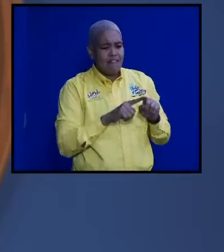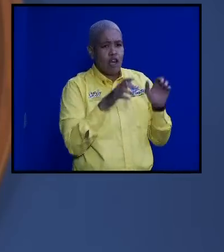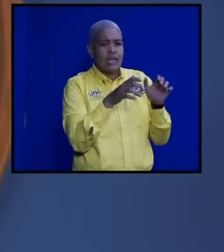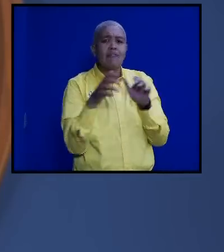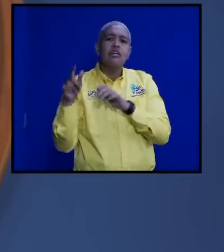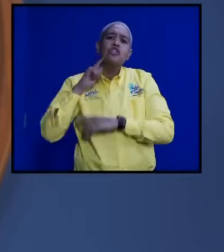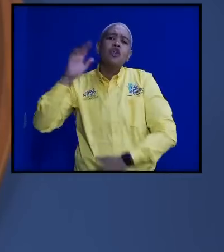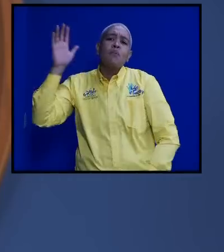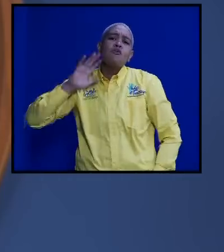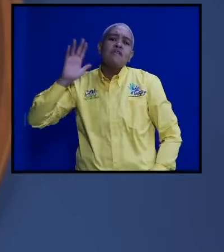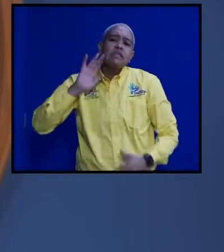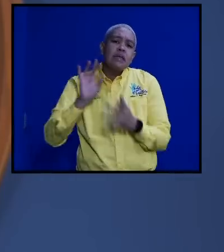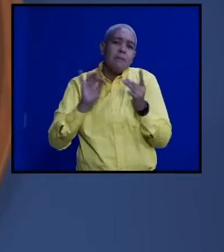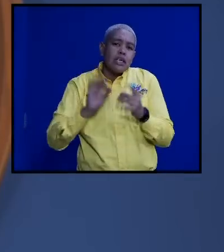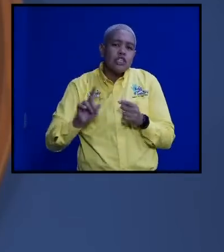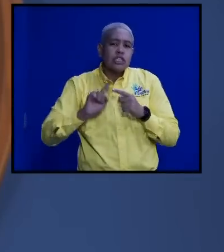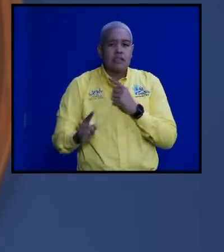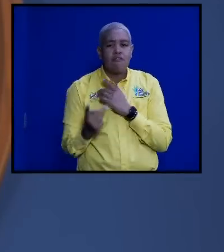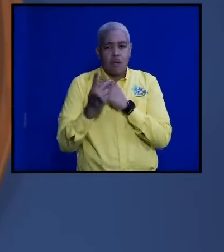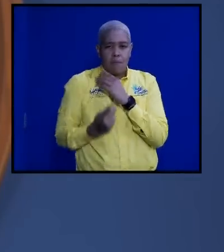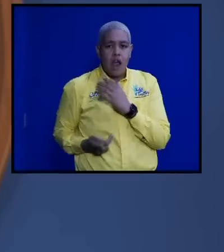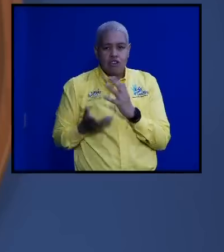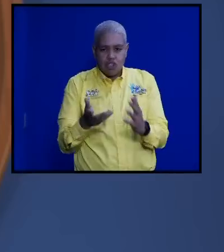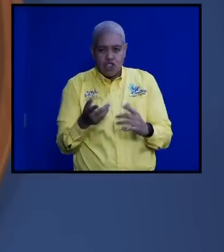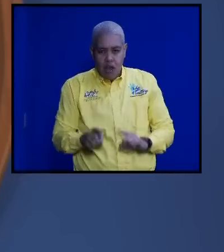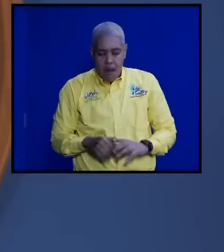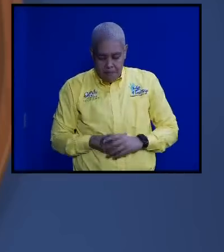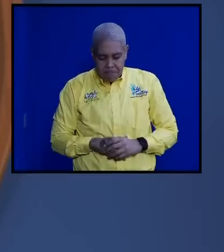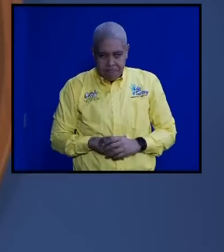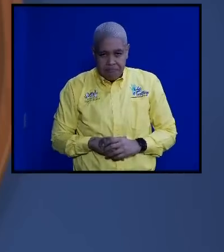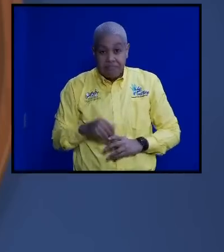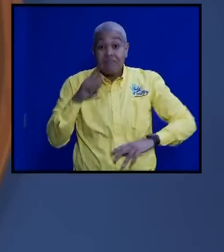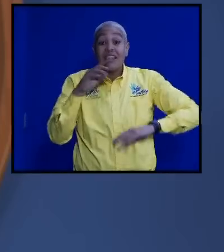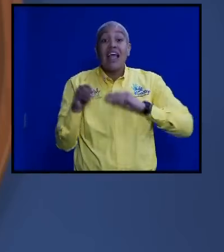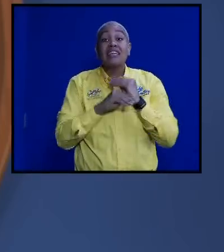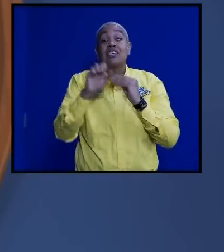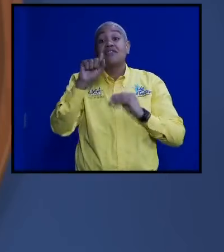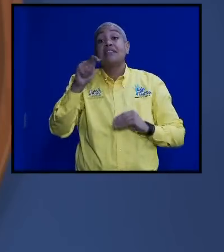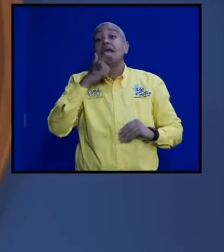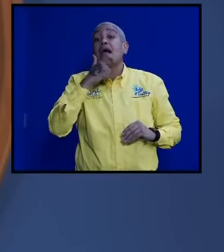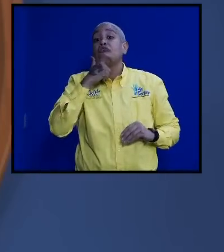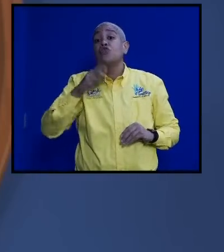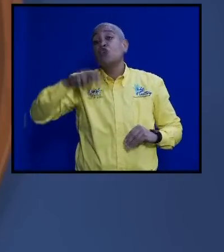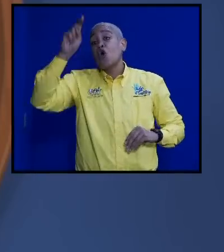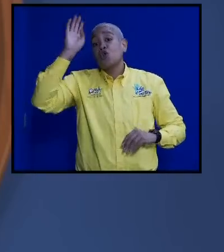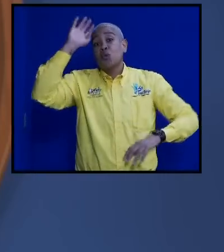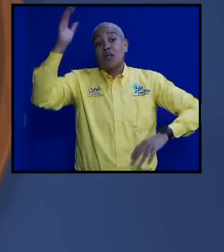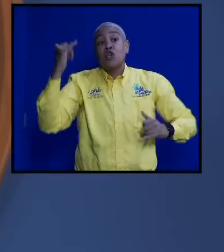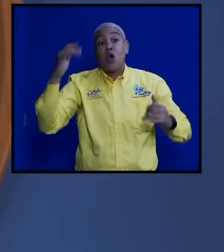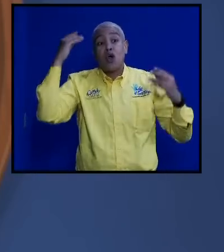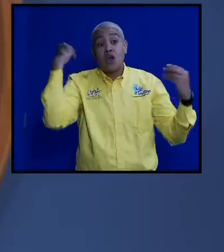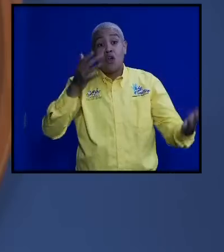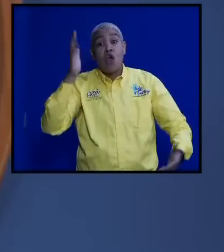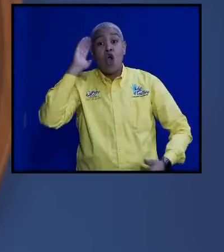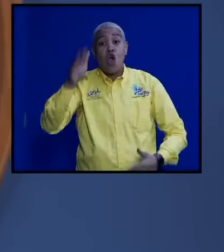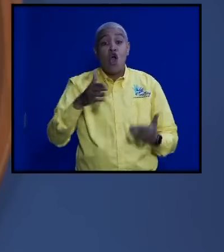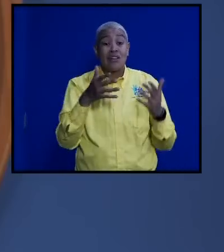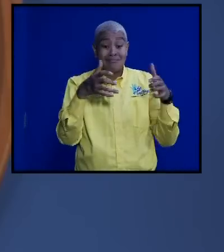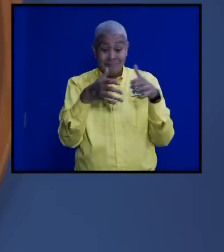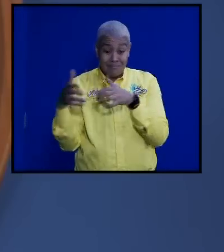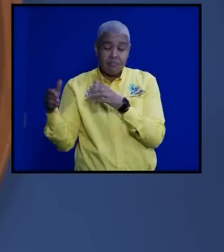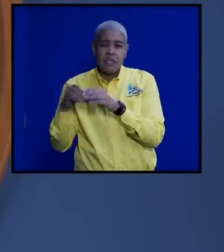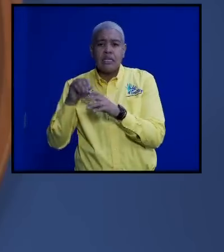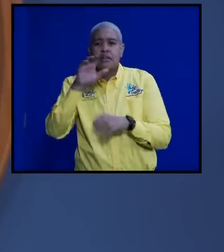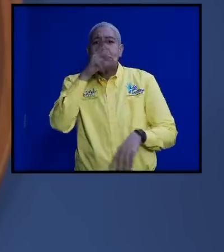previously mentioned and parishes. The addition of St. Andrew North will now bring all divisions in the corporate area under